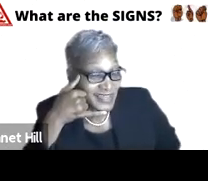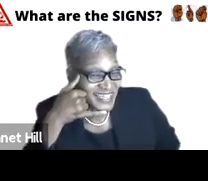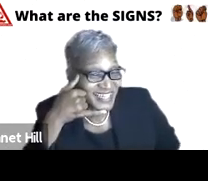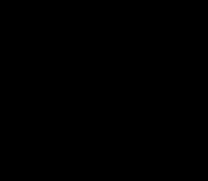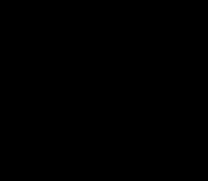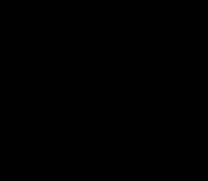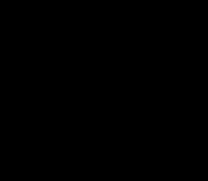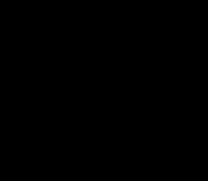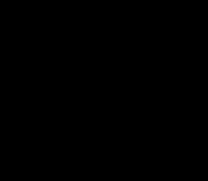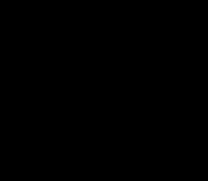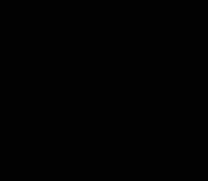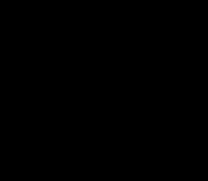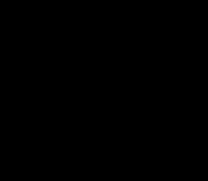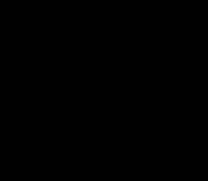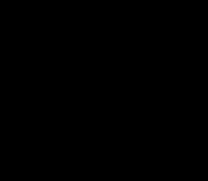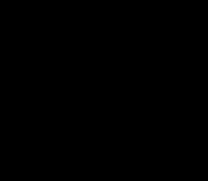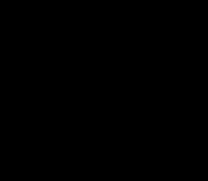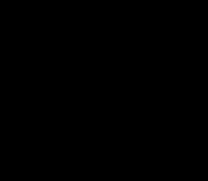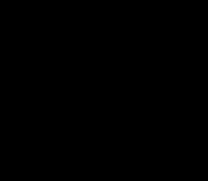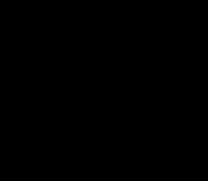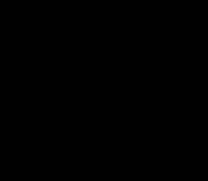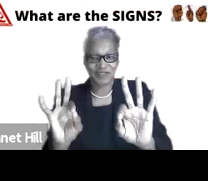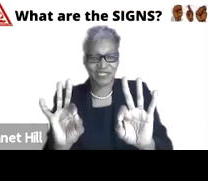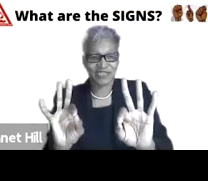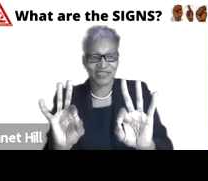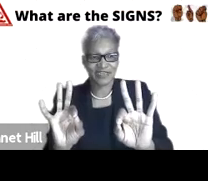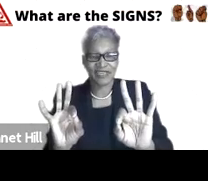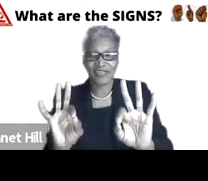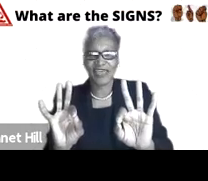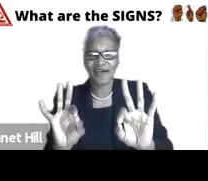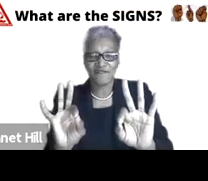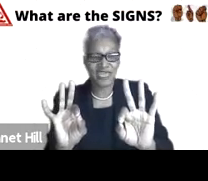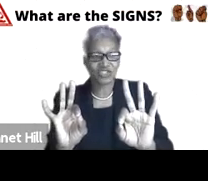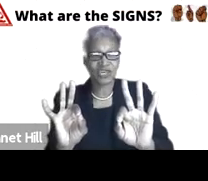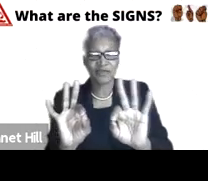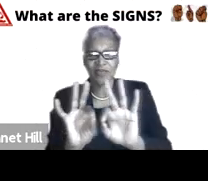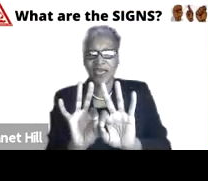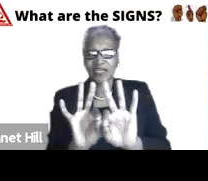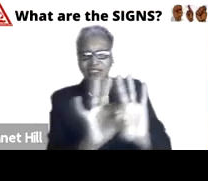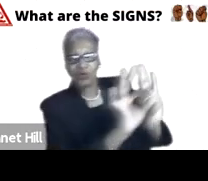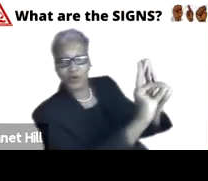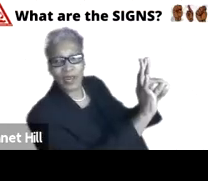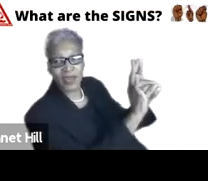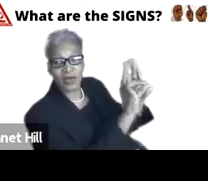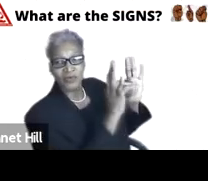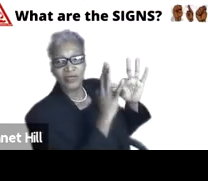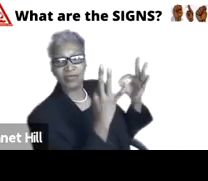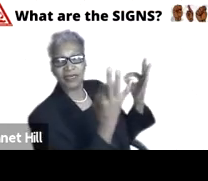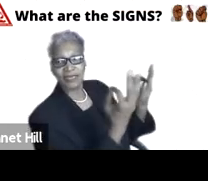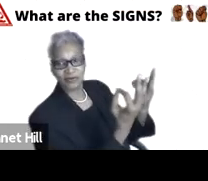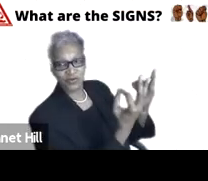what? Call. Uh-huh. These are the F's, the F handshake. And it's going